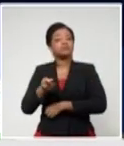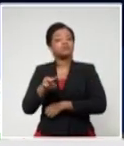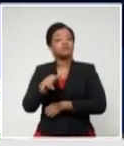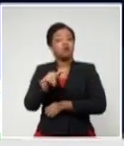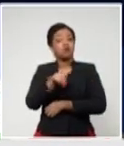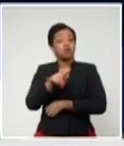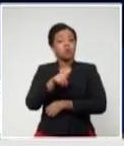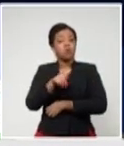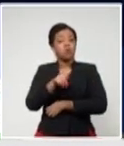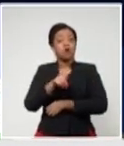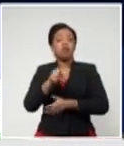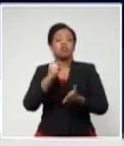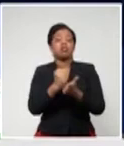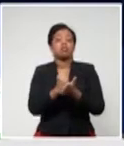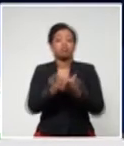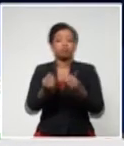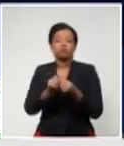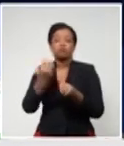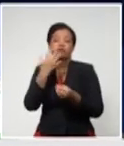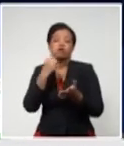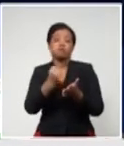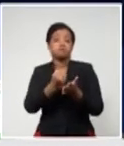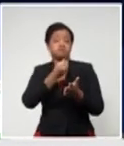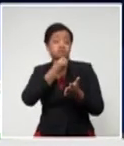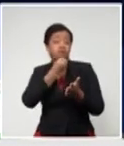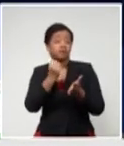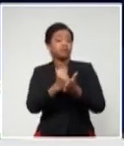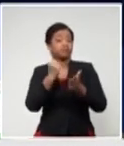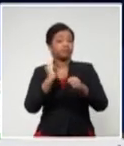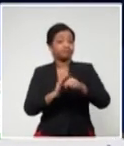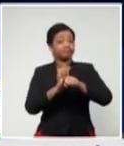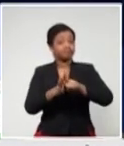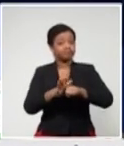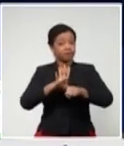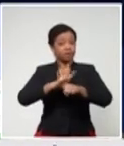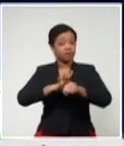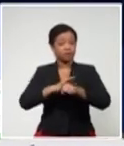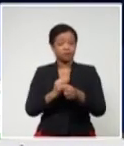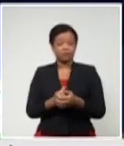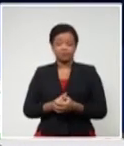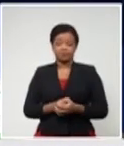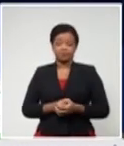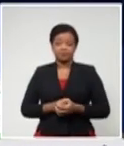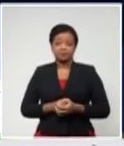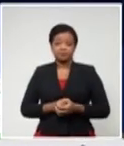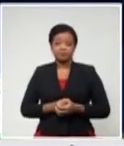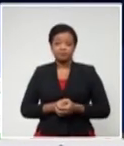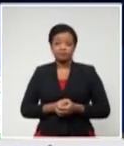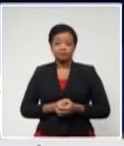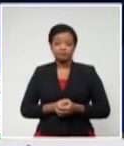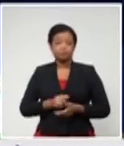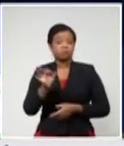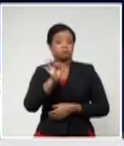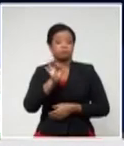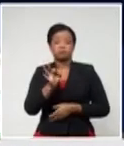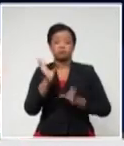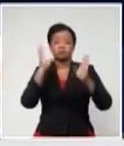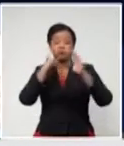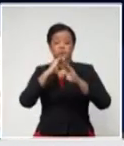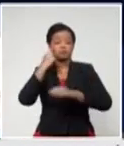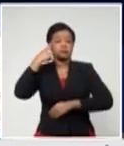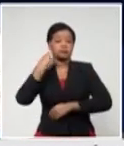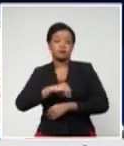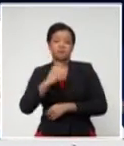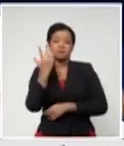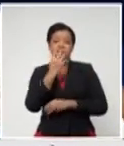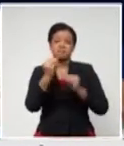into contact with over the last 14 days, because it is most likely that there will be other positive cases within this